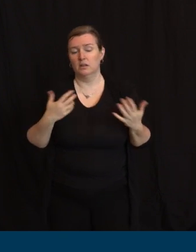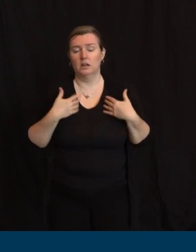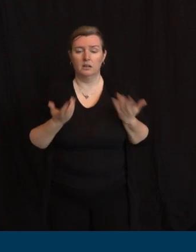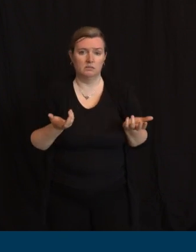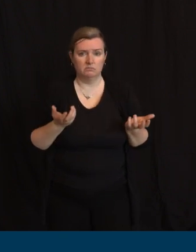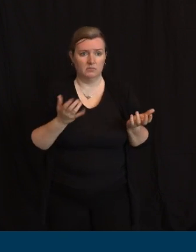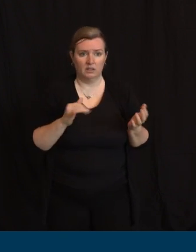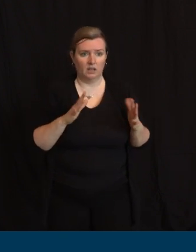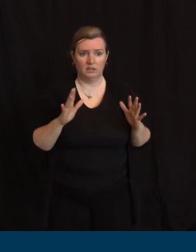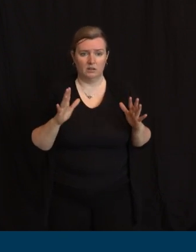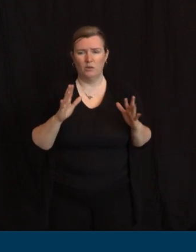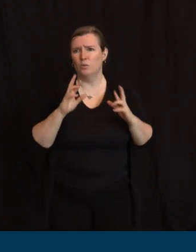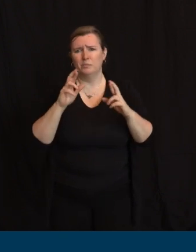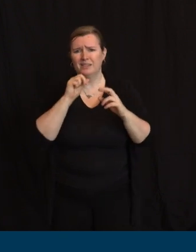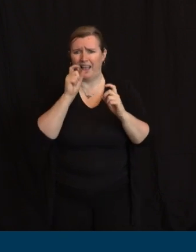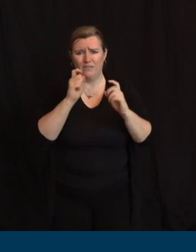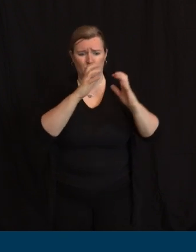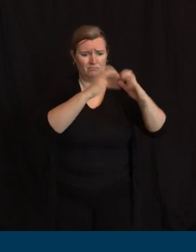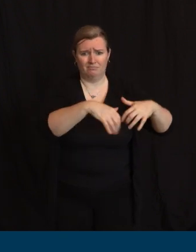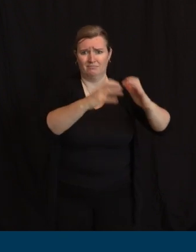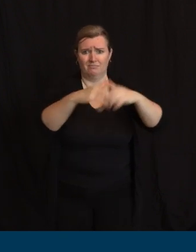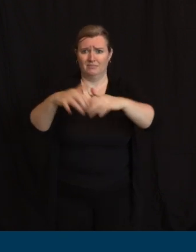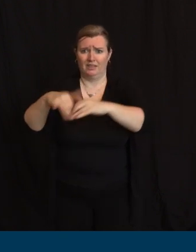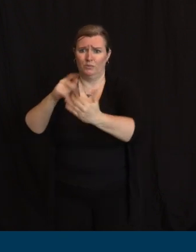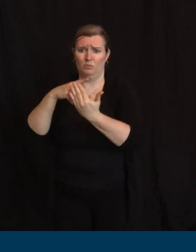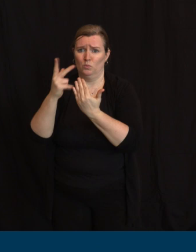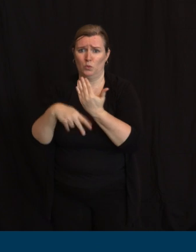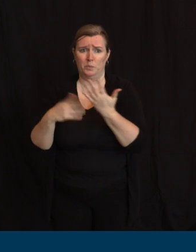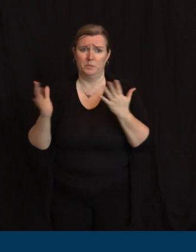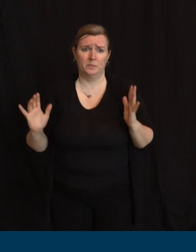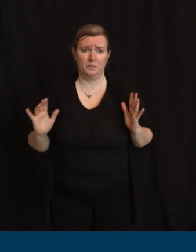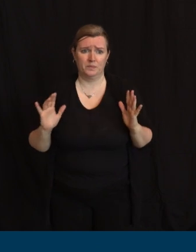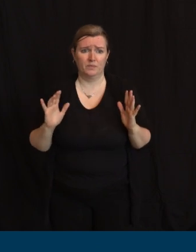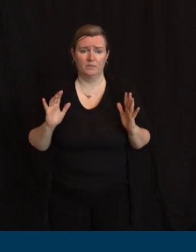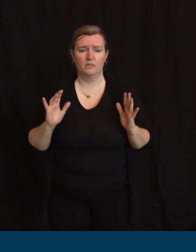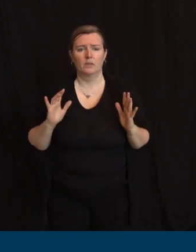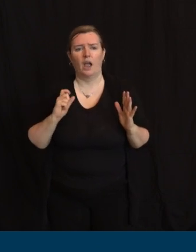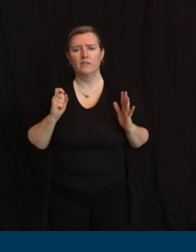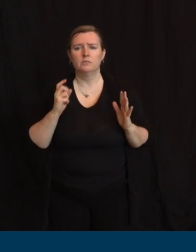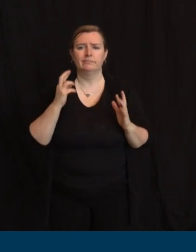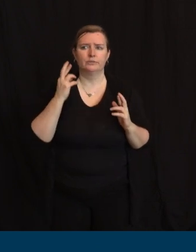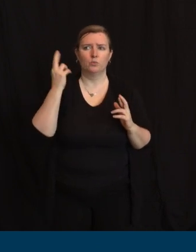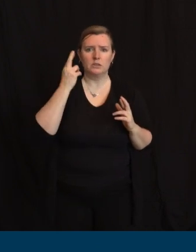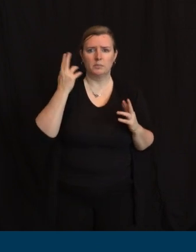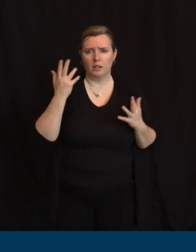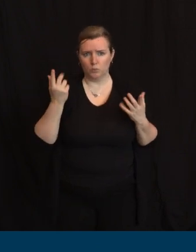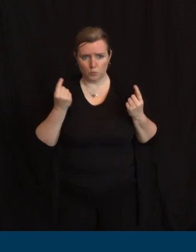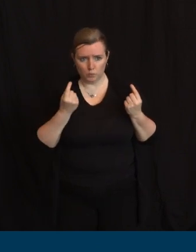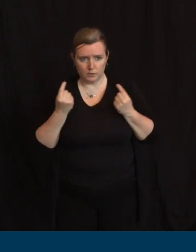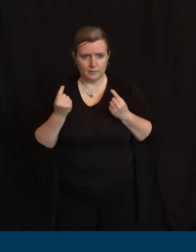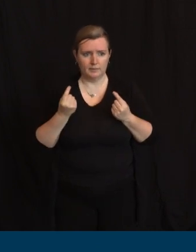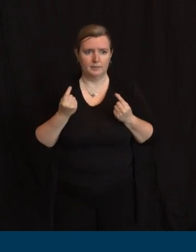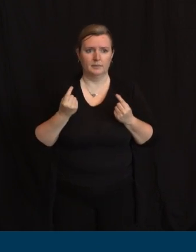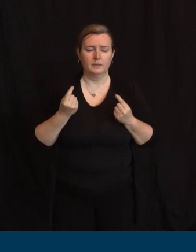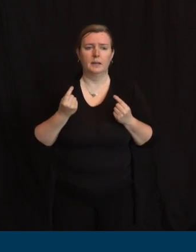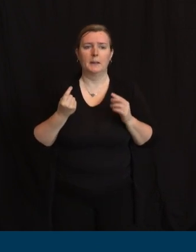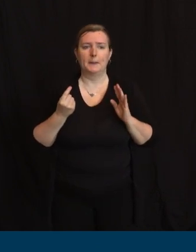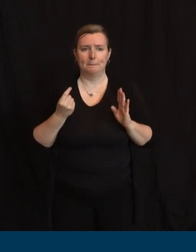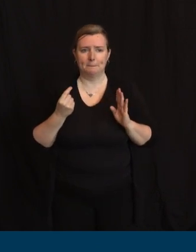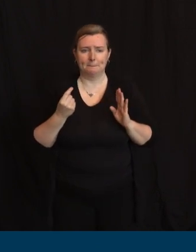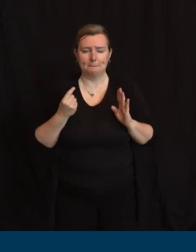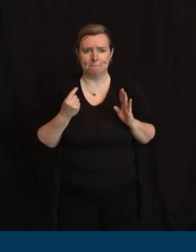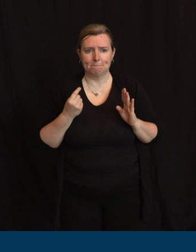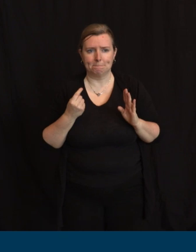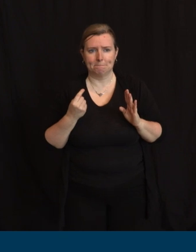much more reasonable step to take for us. Give me 1 second. A much more reasonable step for us to take if we want to